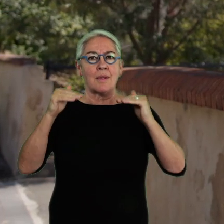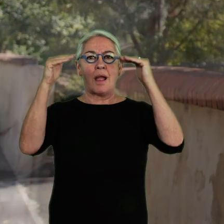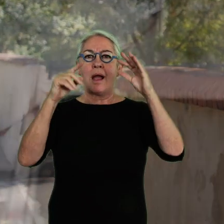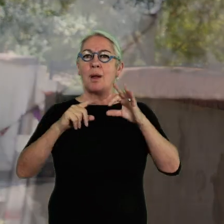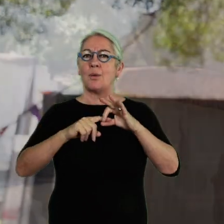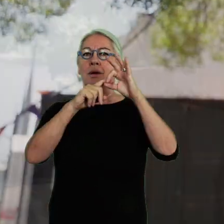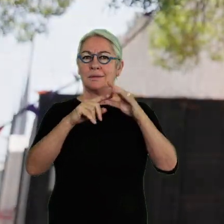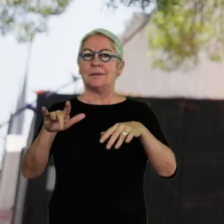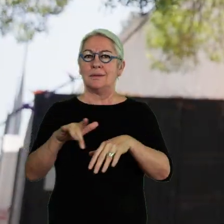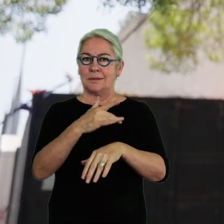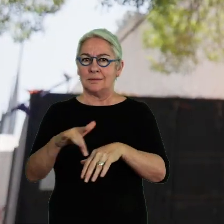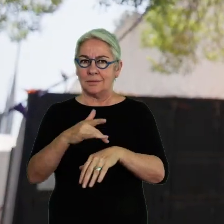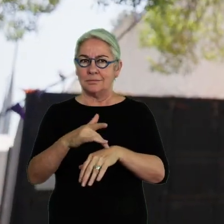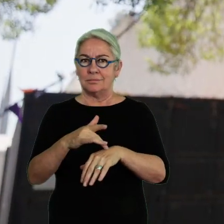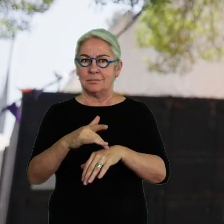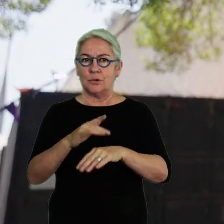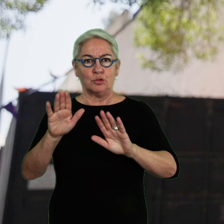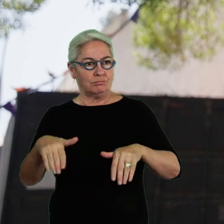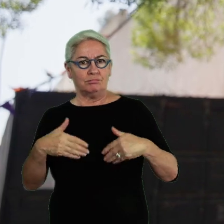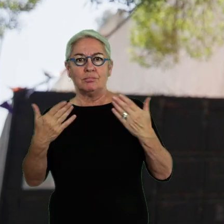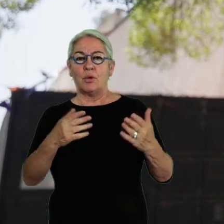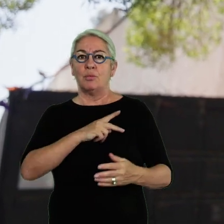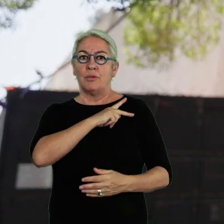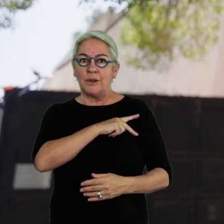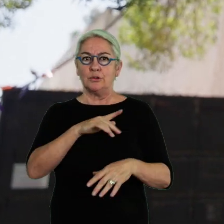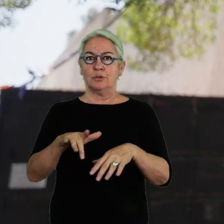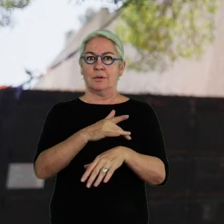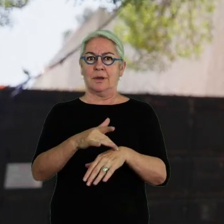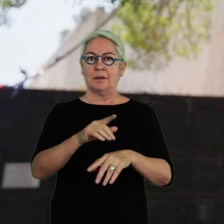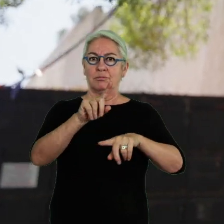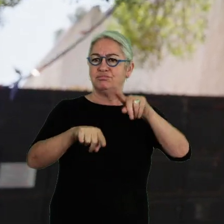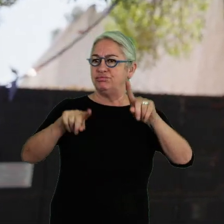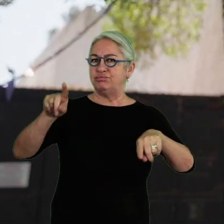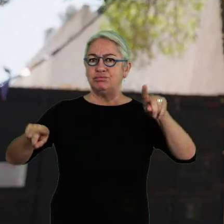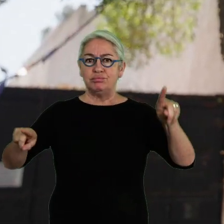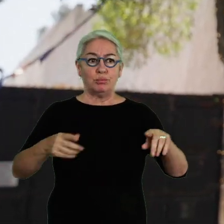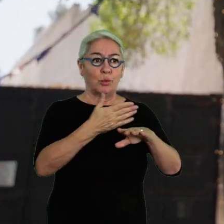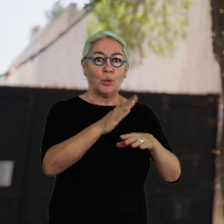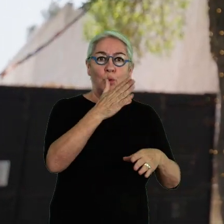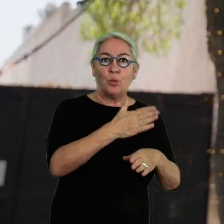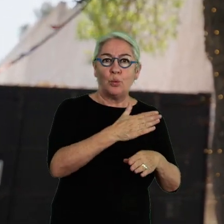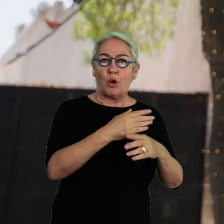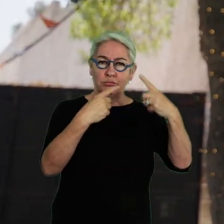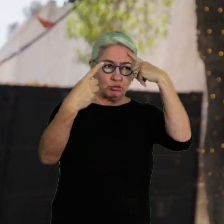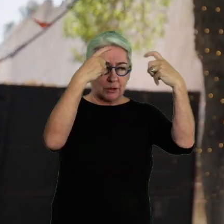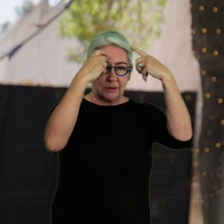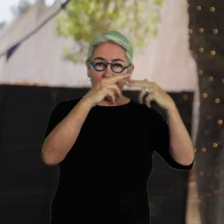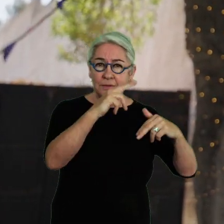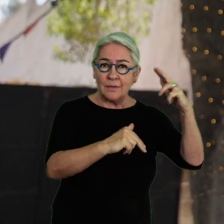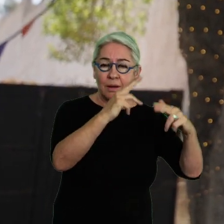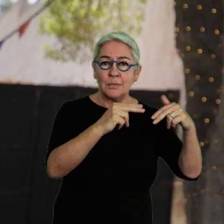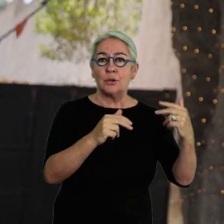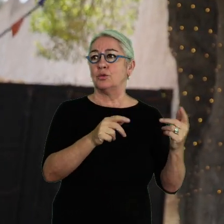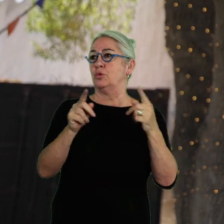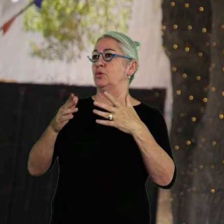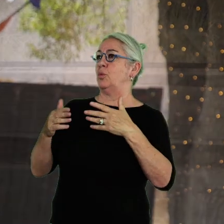creative development of new work to reimagining and staging of classic and contemporary plays. They are also the home of amateur theatre company Red